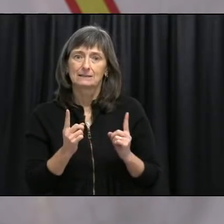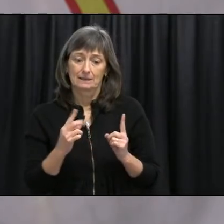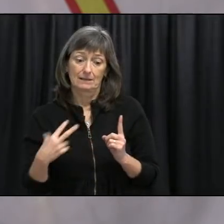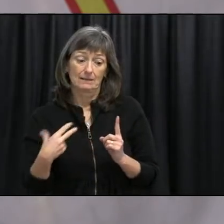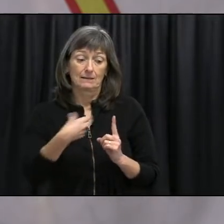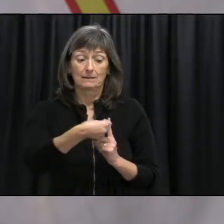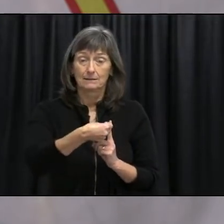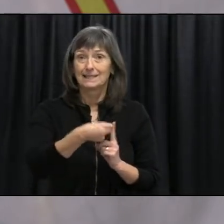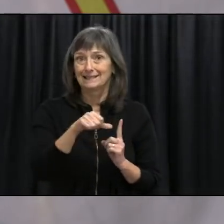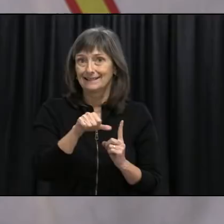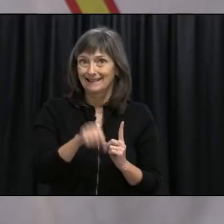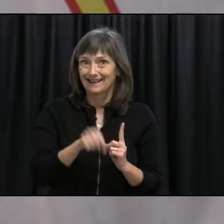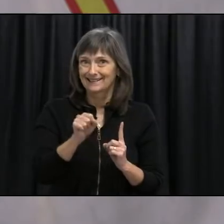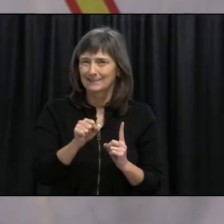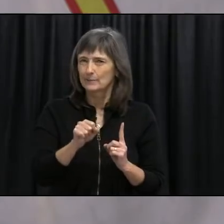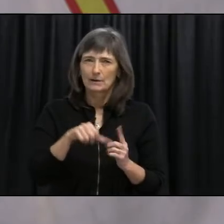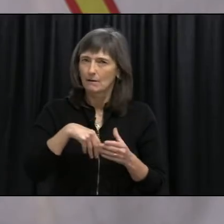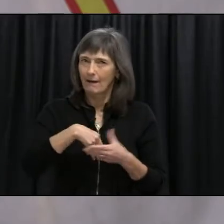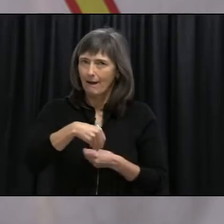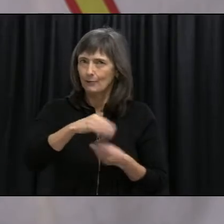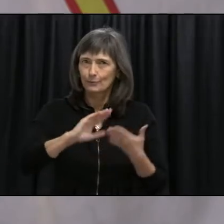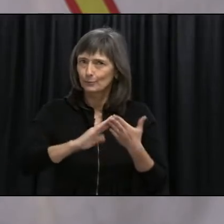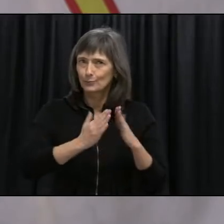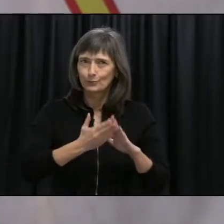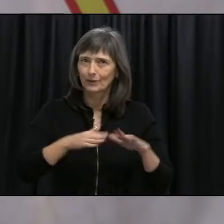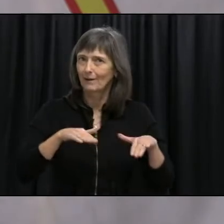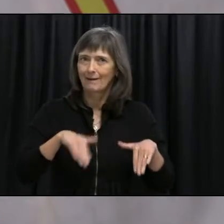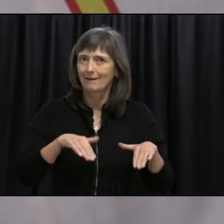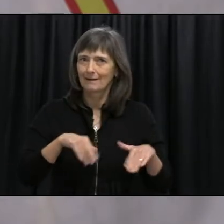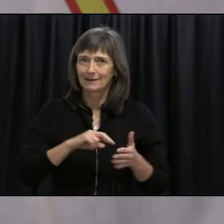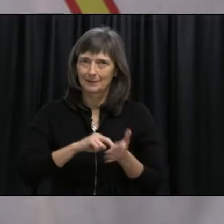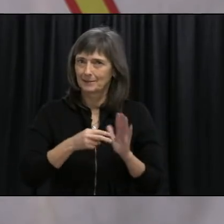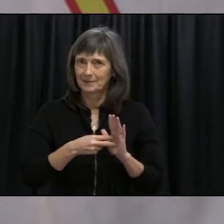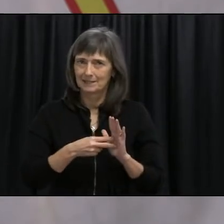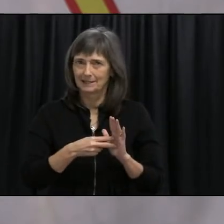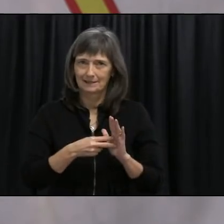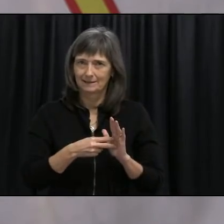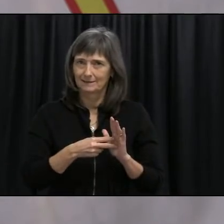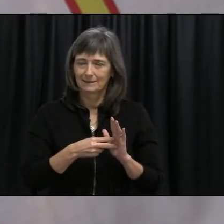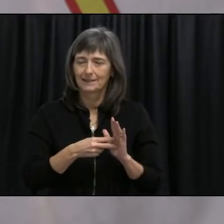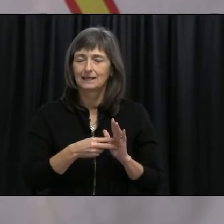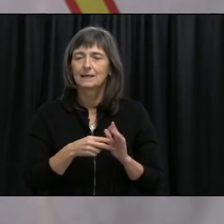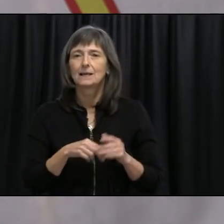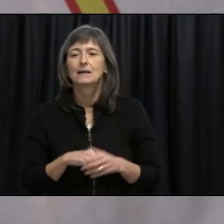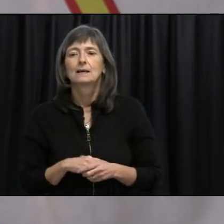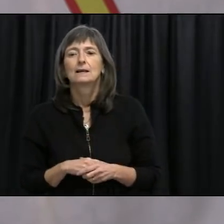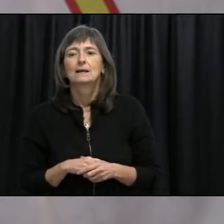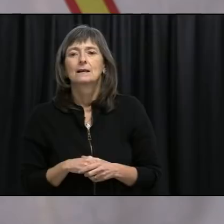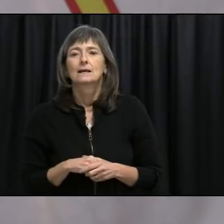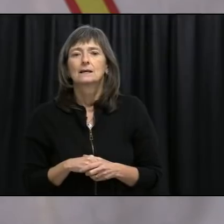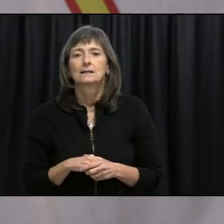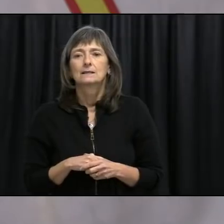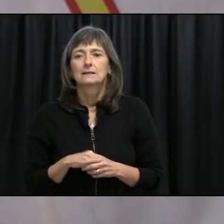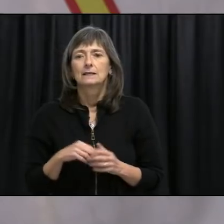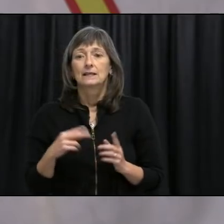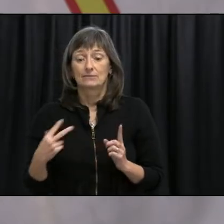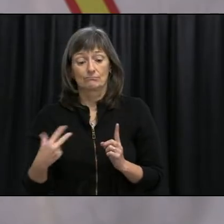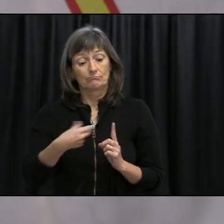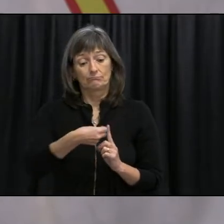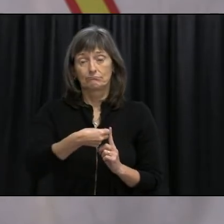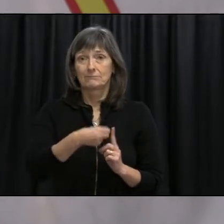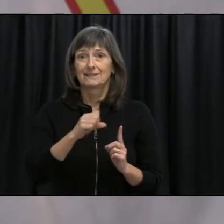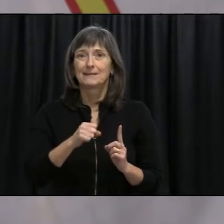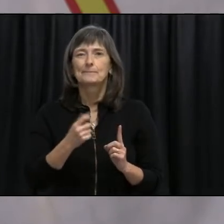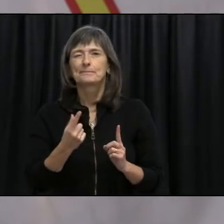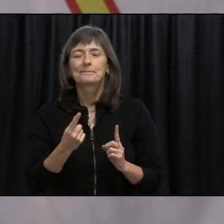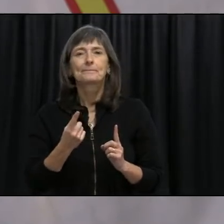to another. It's not community transmission, though, in the strictest sense that we're thinking about it is in transmission.